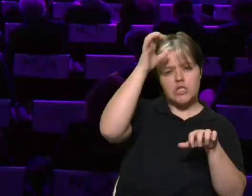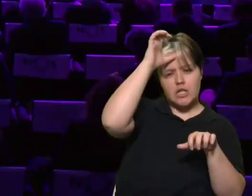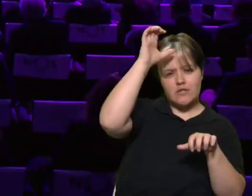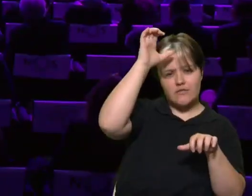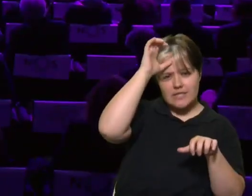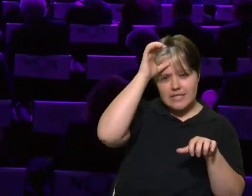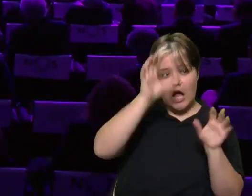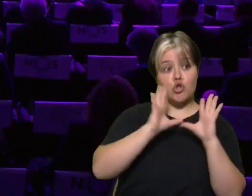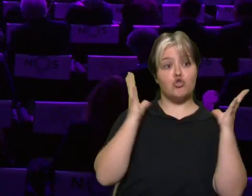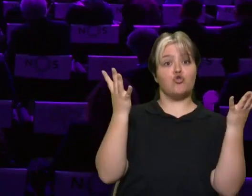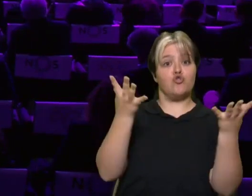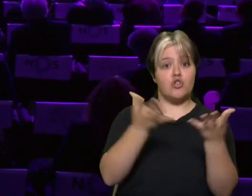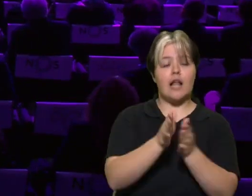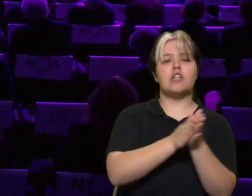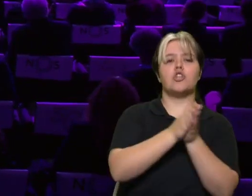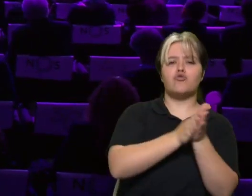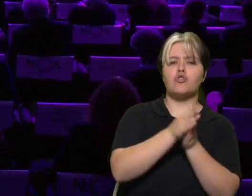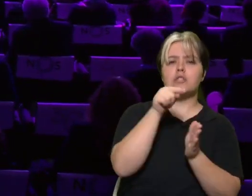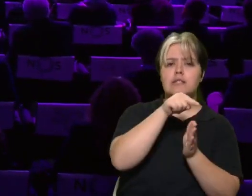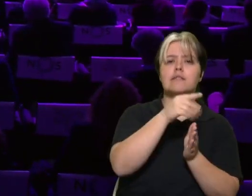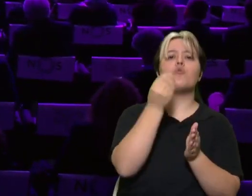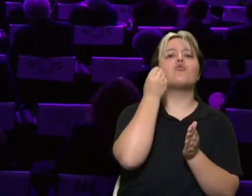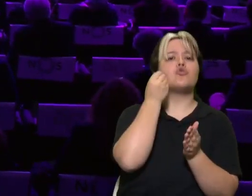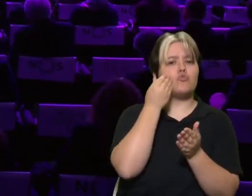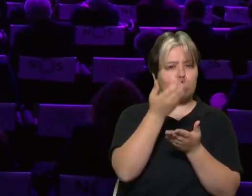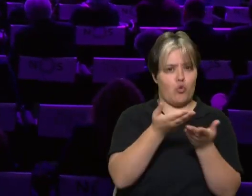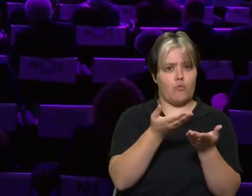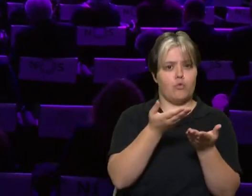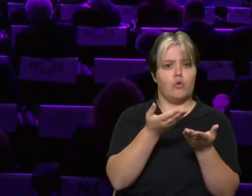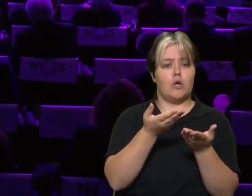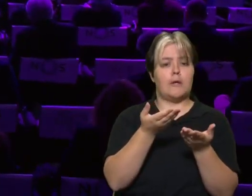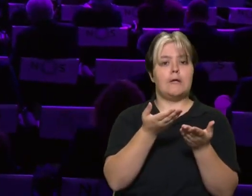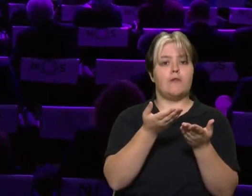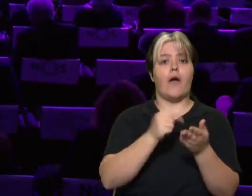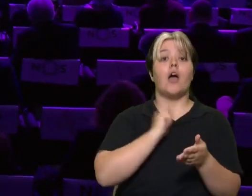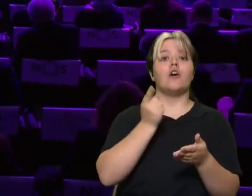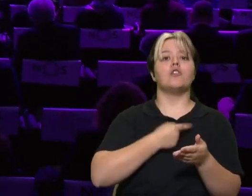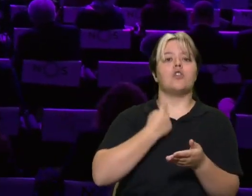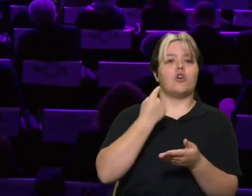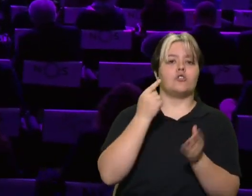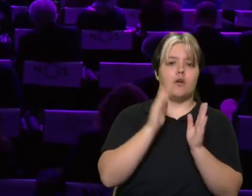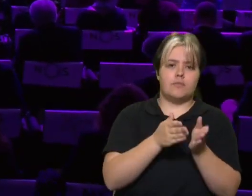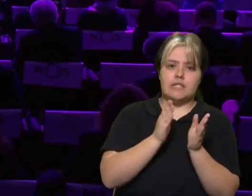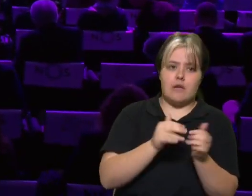where do we stand in terms of generalized AI and its use?